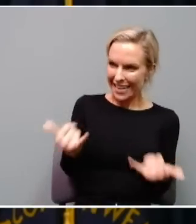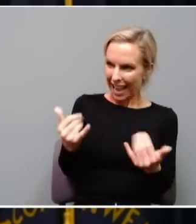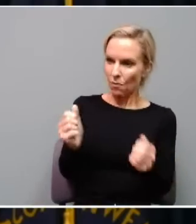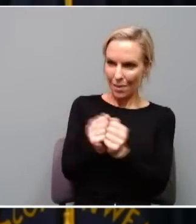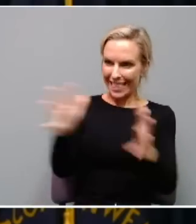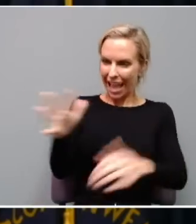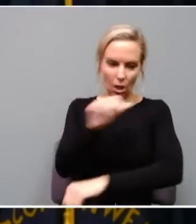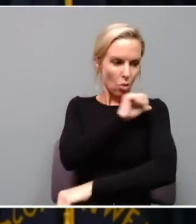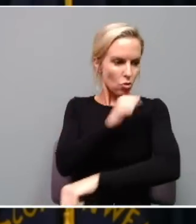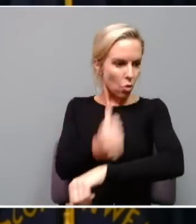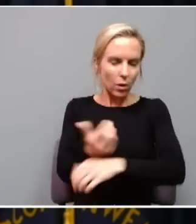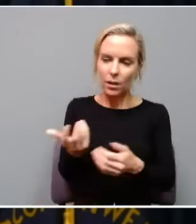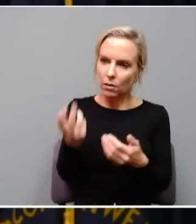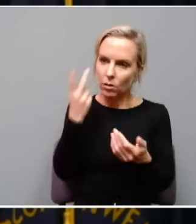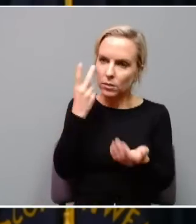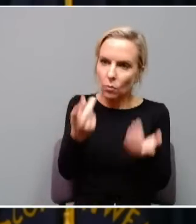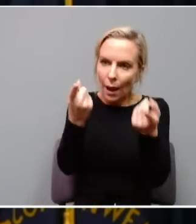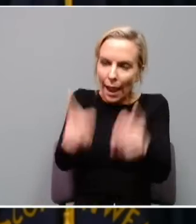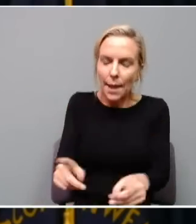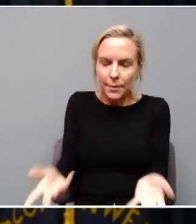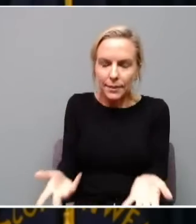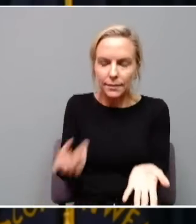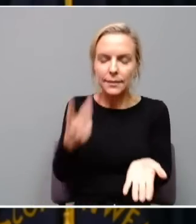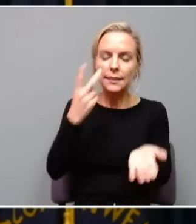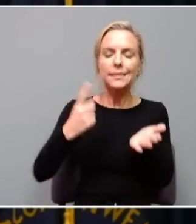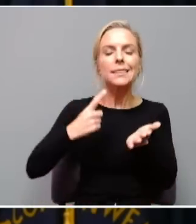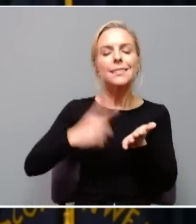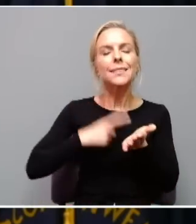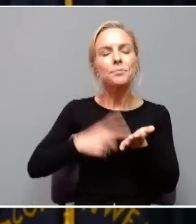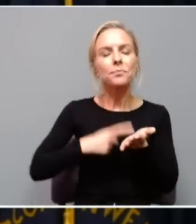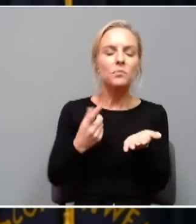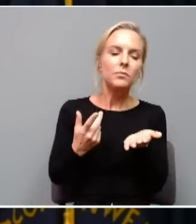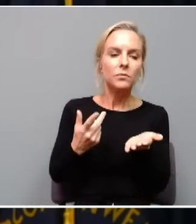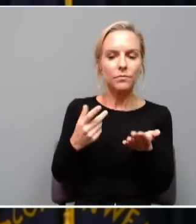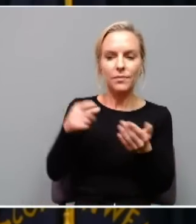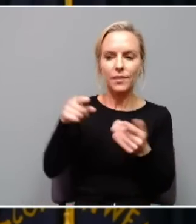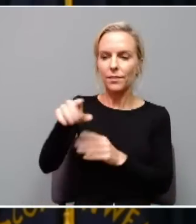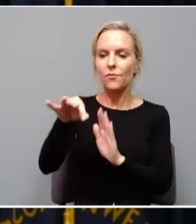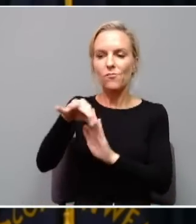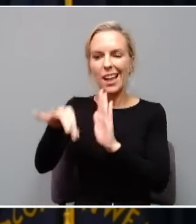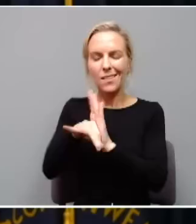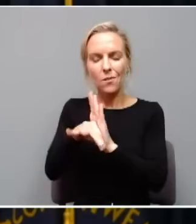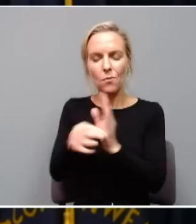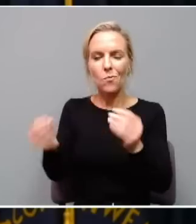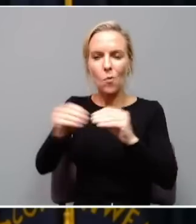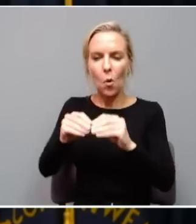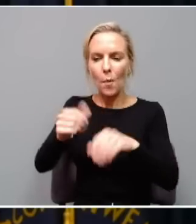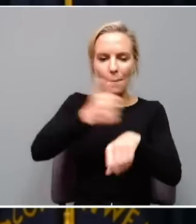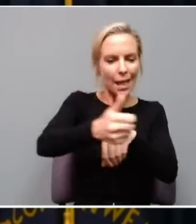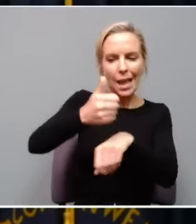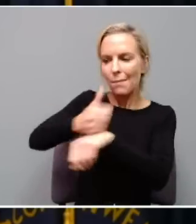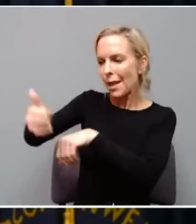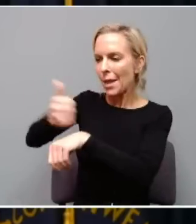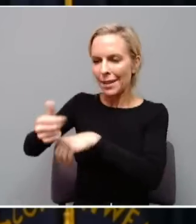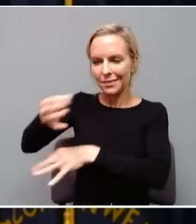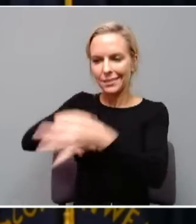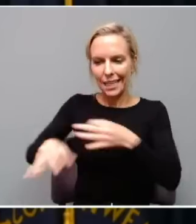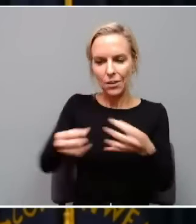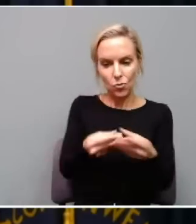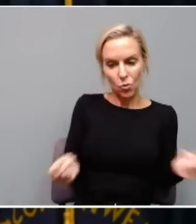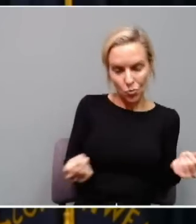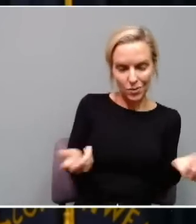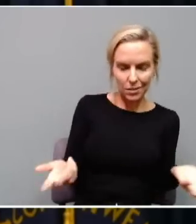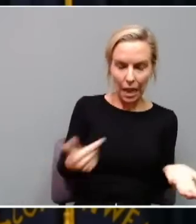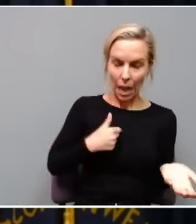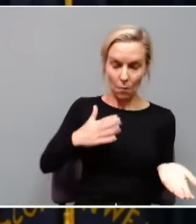So unfortunately, sometimes things in Frankfurt are more about blame than solutions. I'm willing to talk to anybody